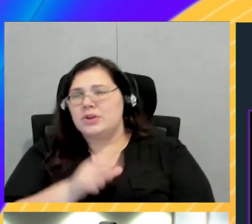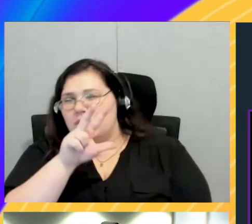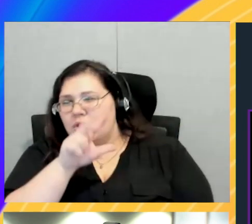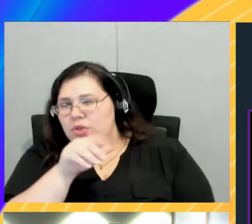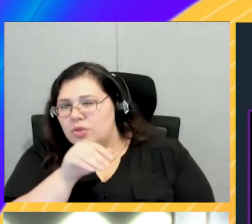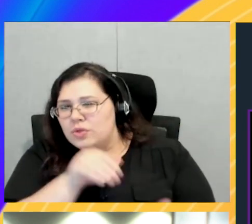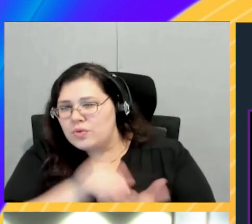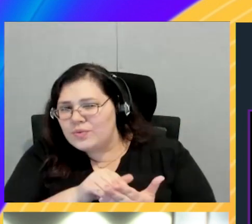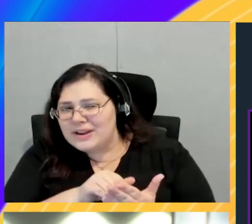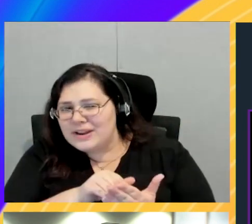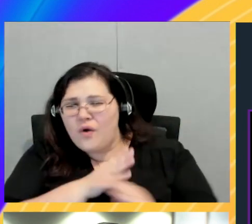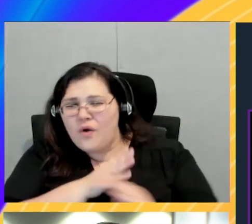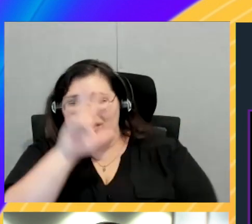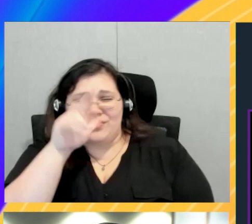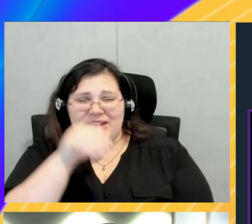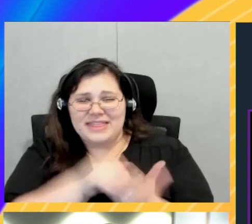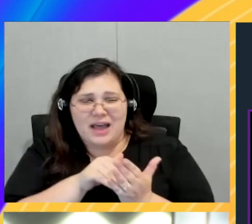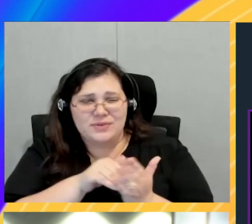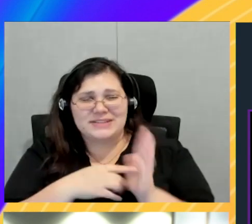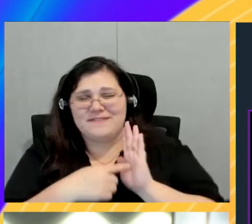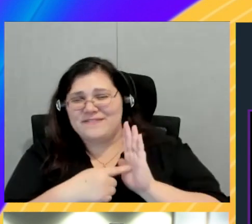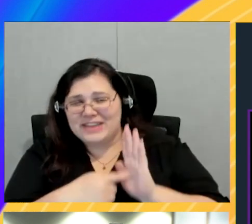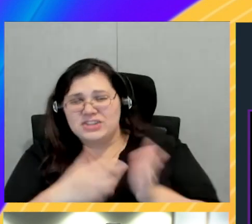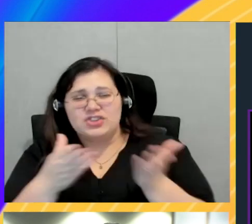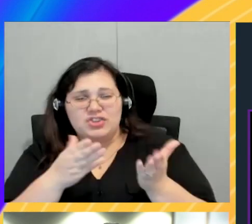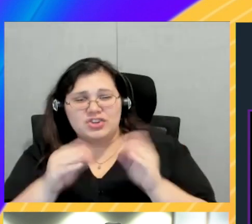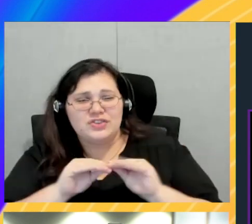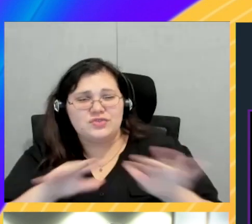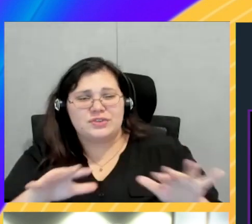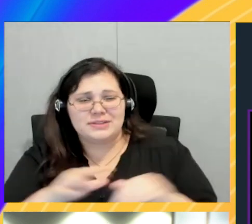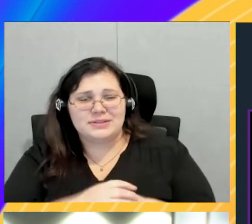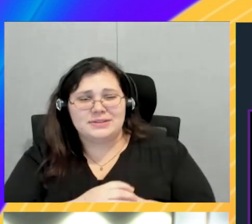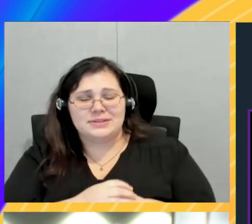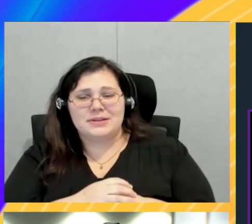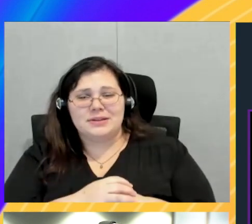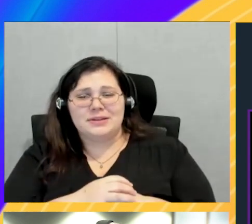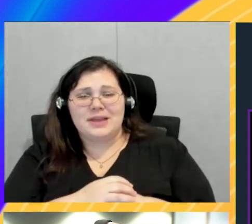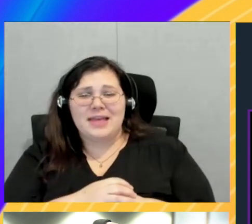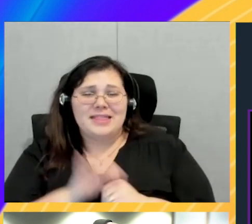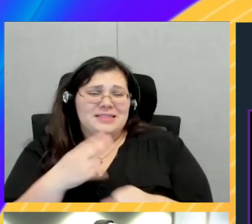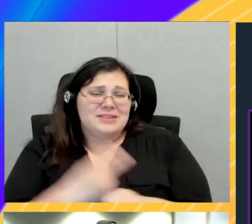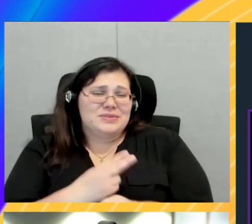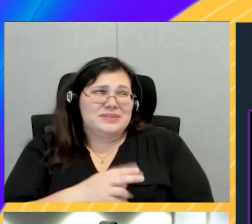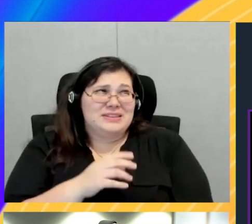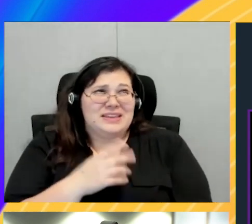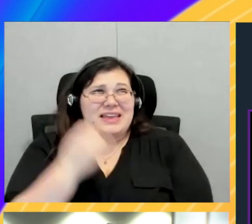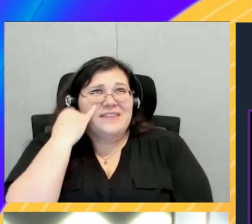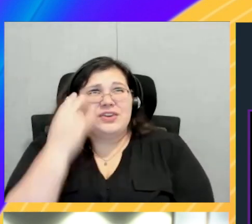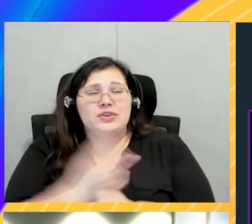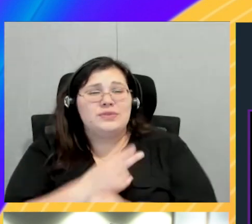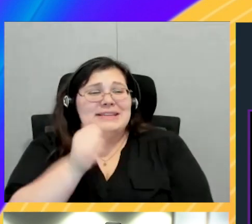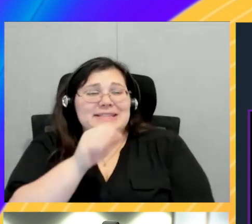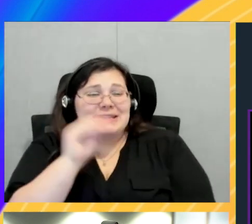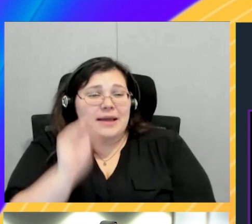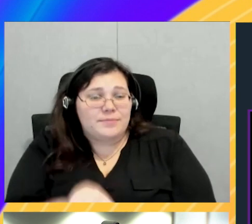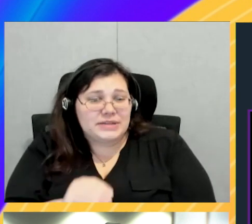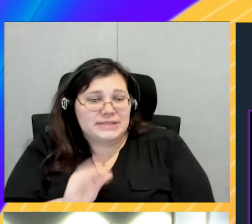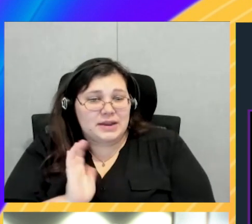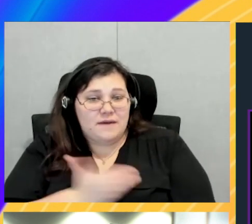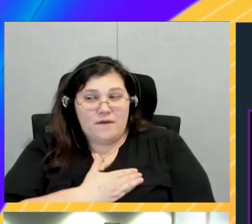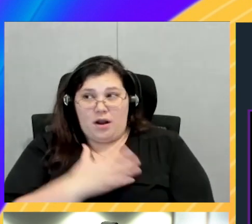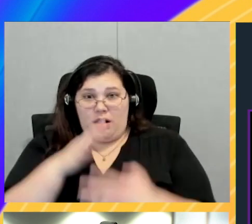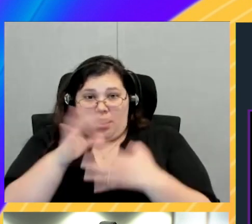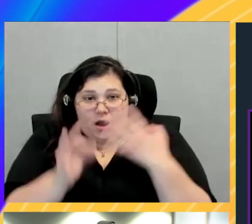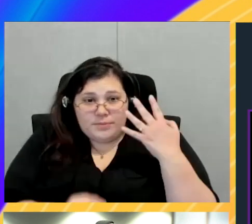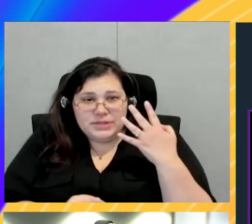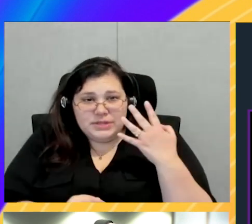mean, let's say you're using 10% of what we have. That's something new every day. Yeah. If you don't leverage your account team to help you